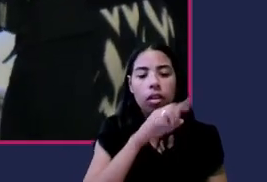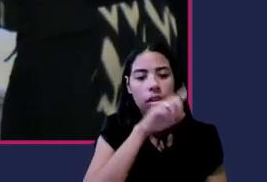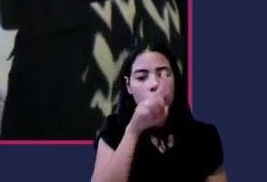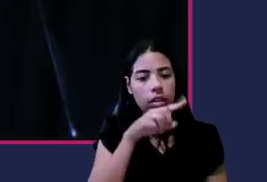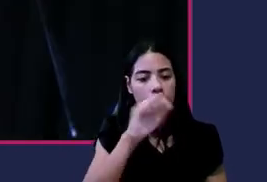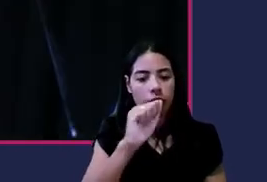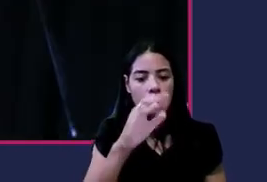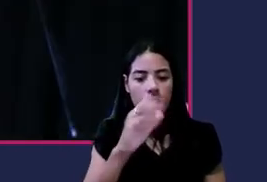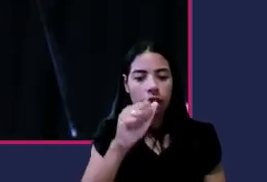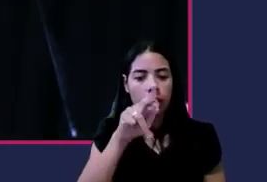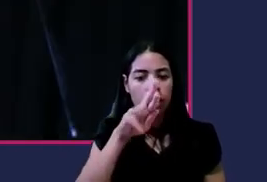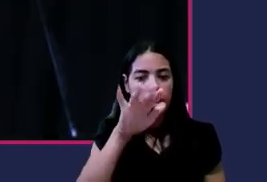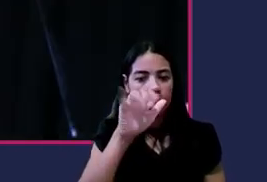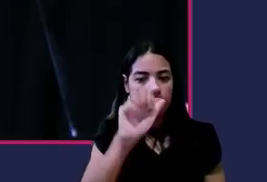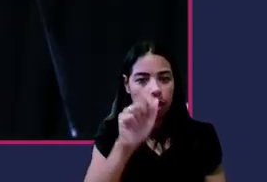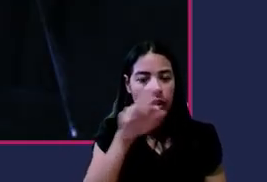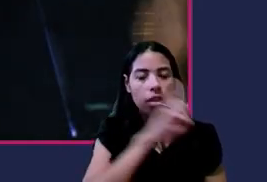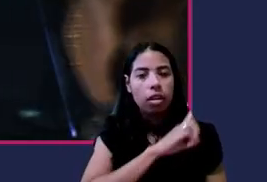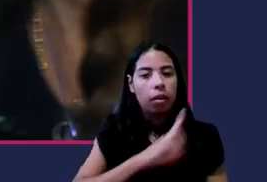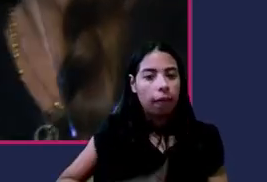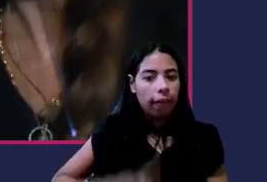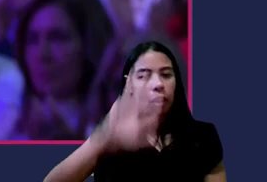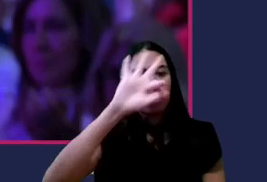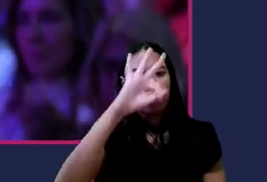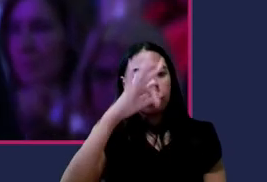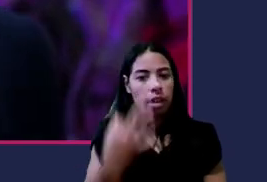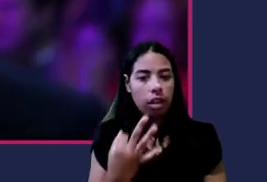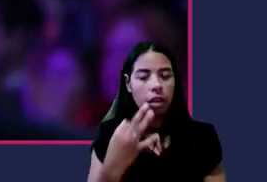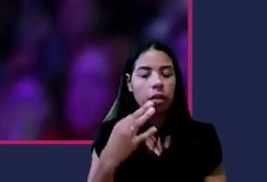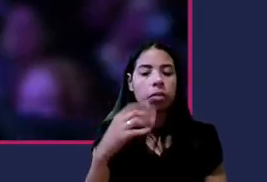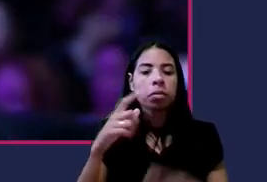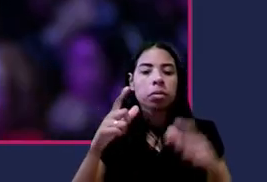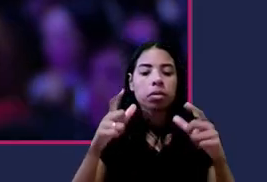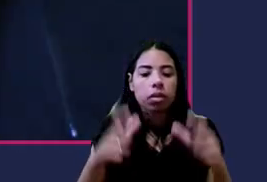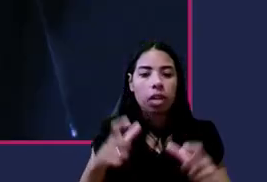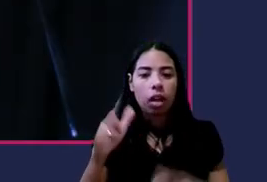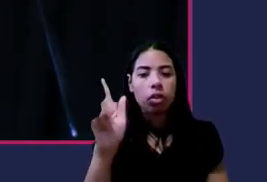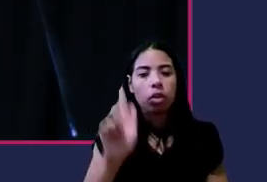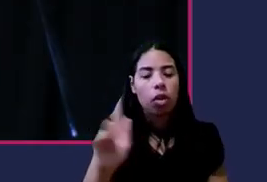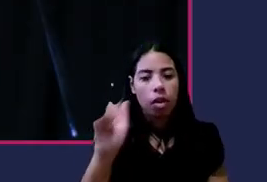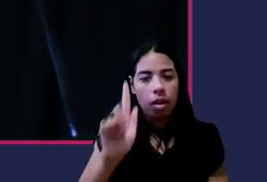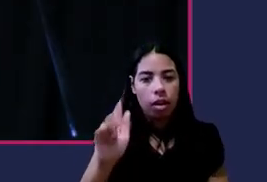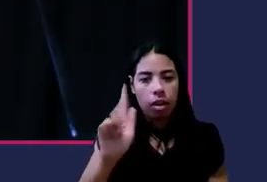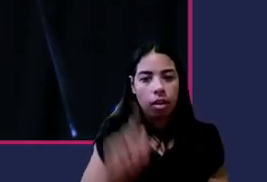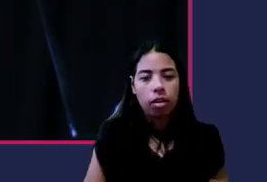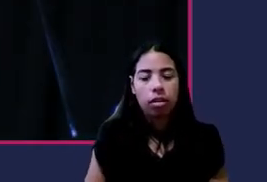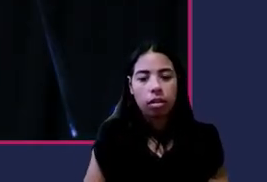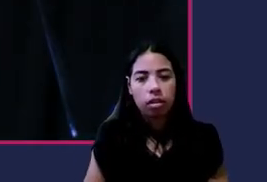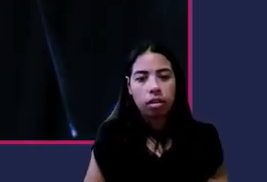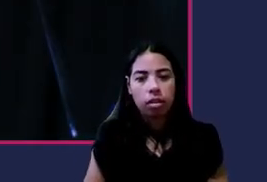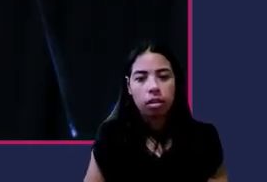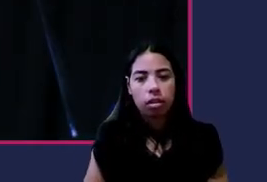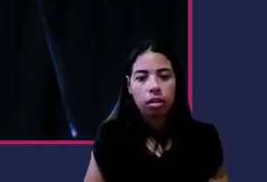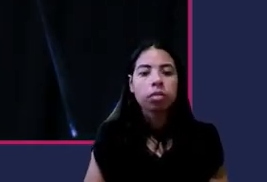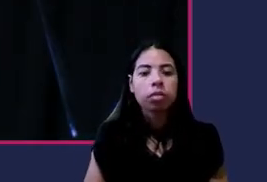Paulo. Mr. Zacarias Calil, Congressman for the state of Goiás,